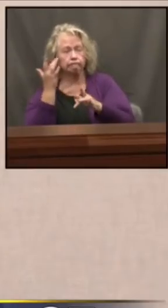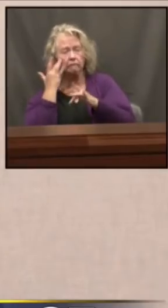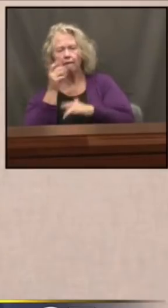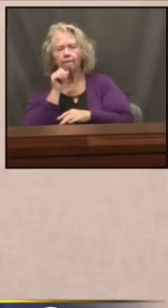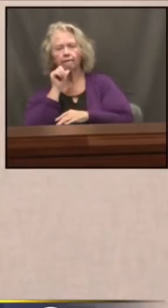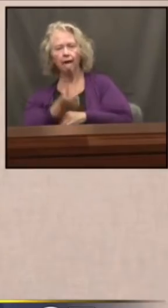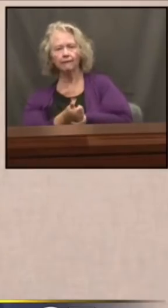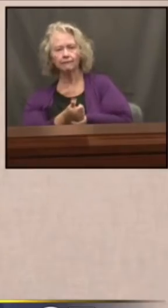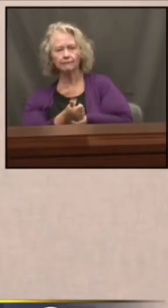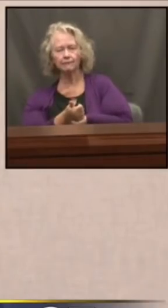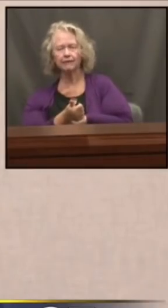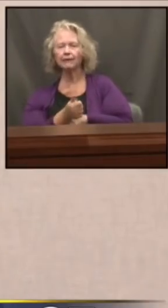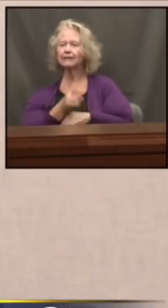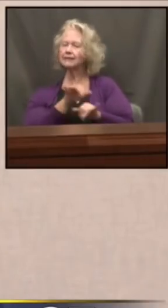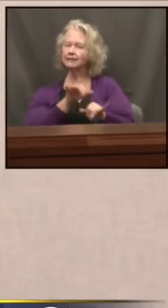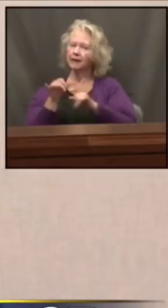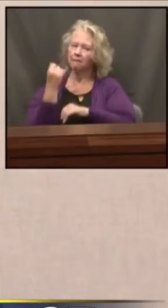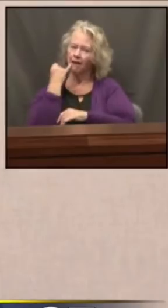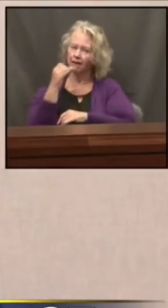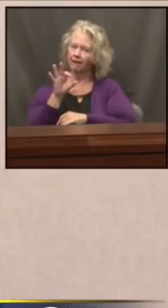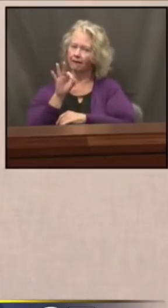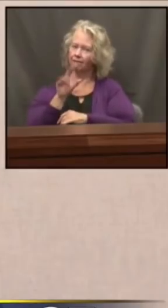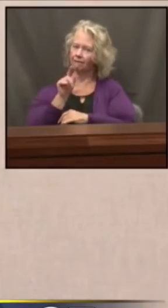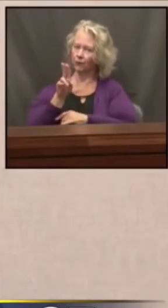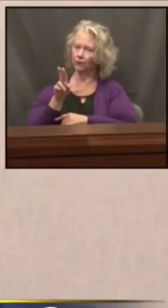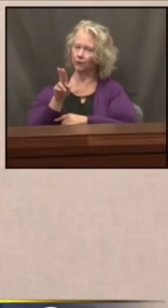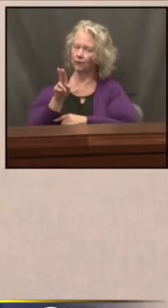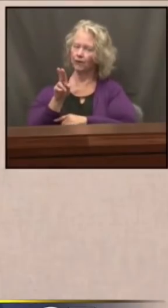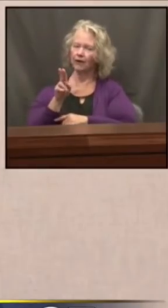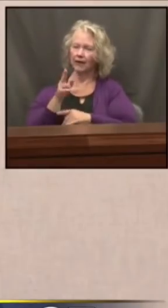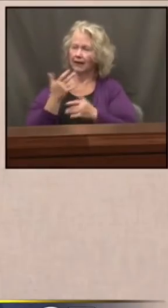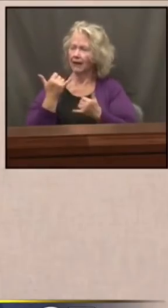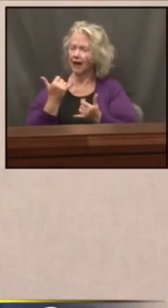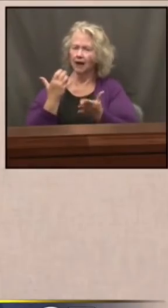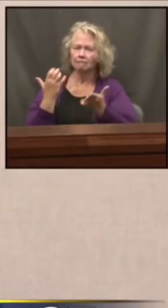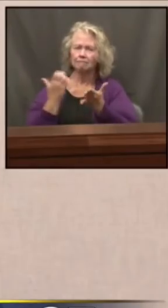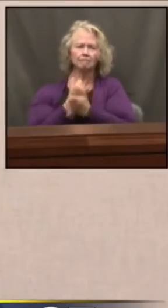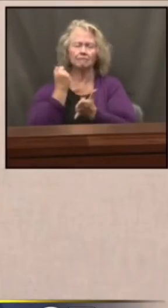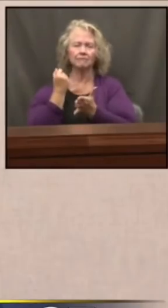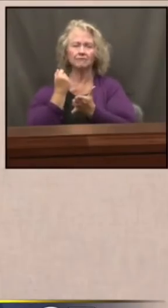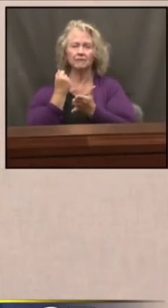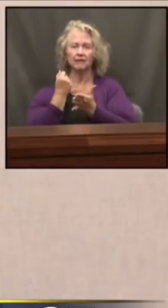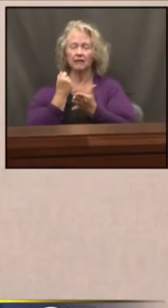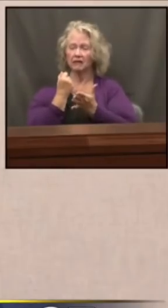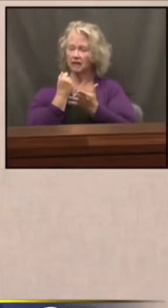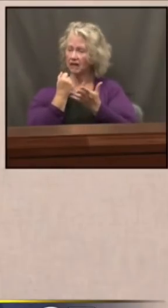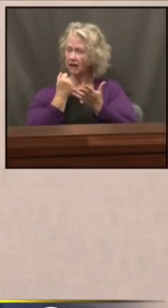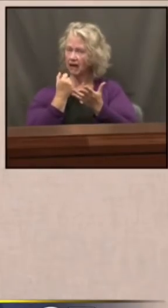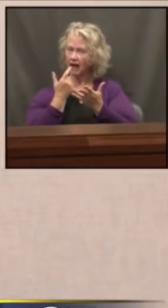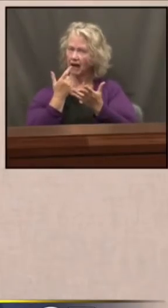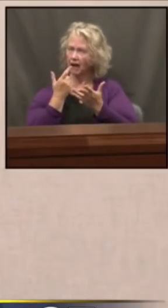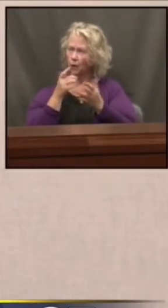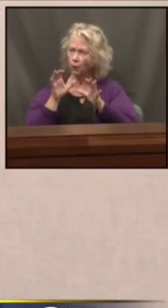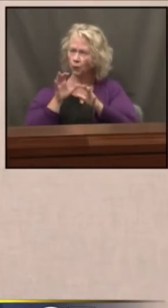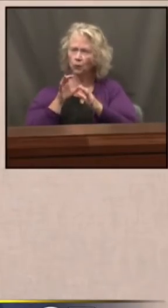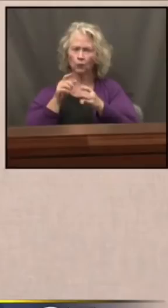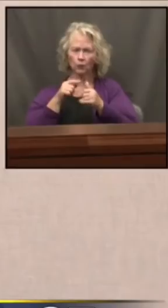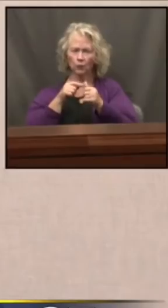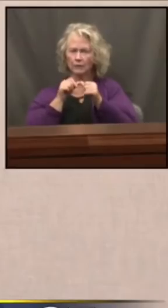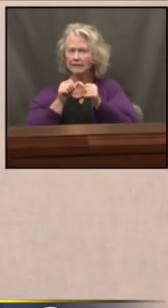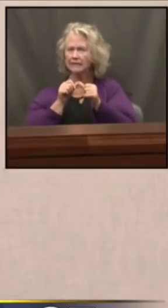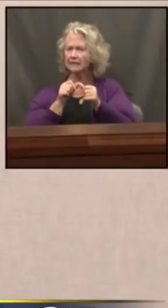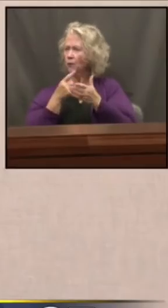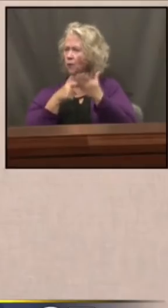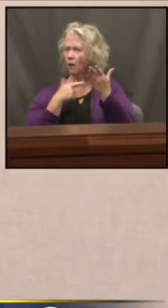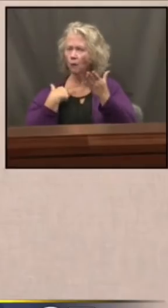I think we are in an opportune moment where people can double down and do all the things that we know we